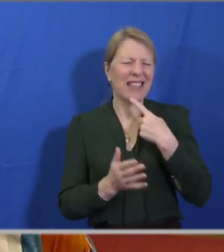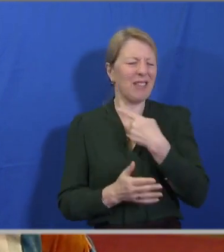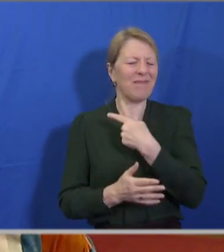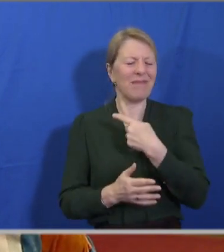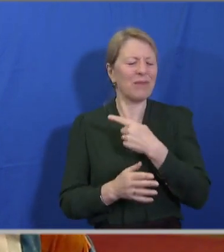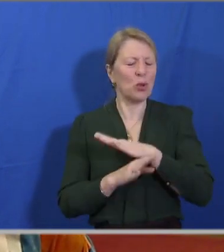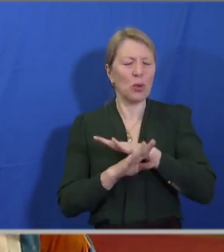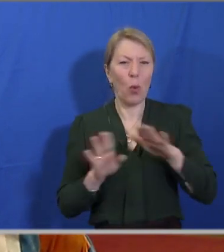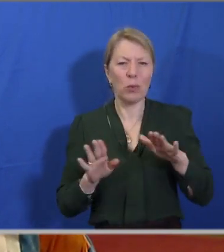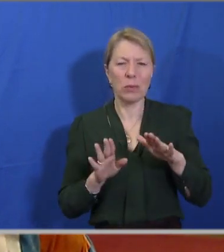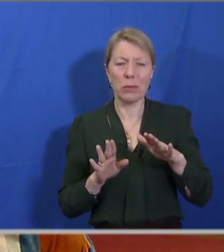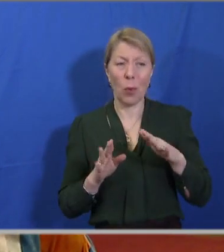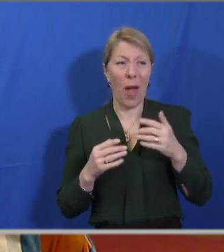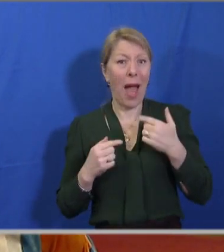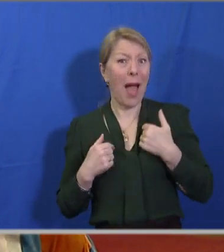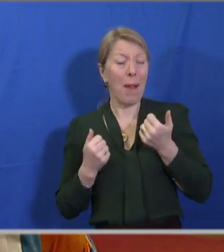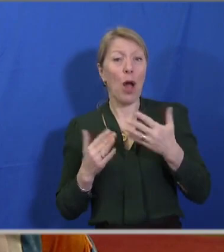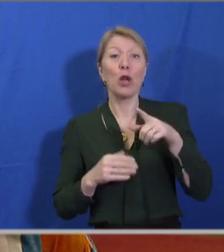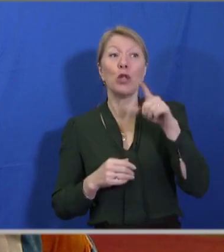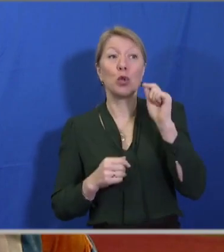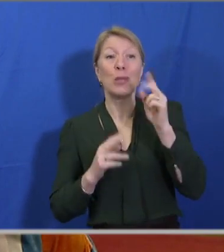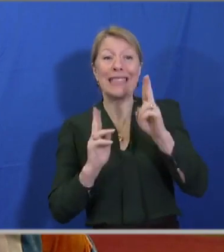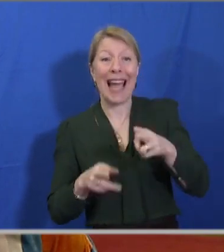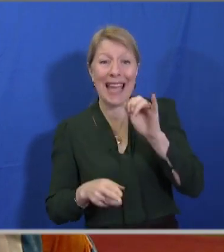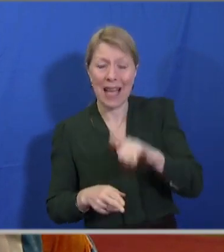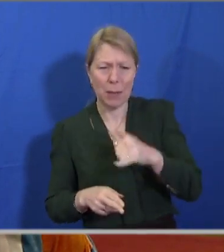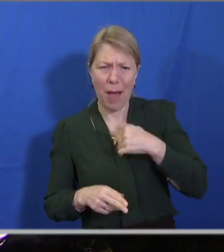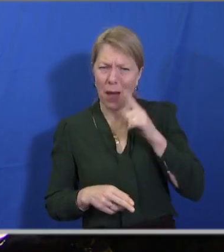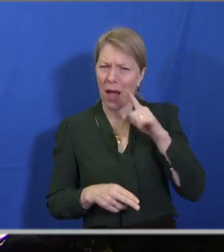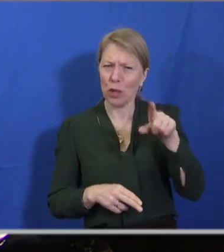you, Amanda. Well done, Amanda. Thank you. And Mark?